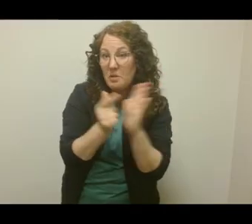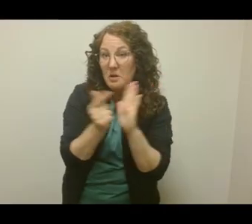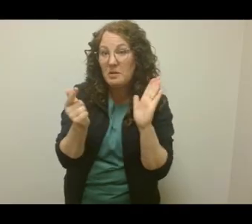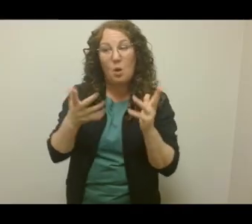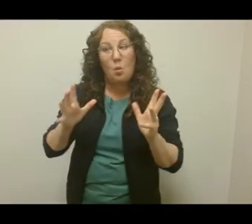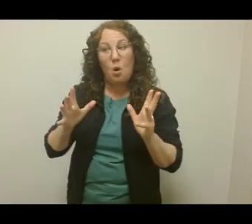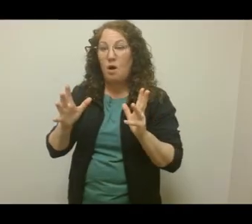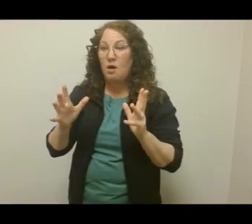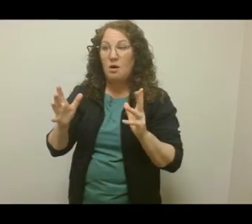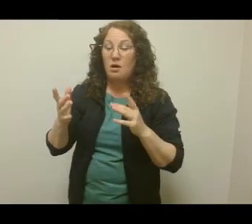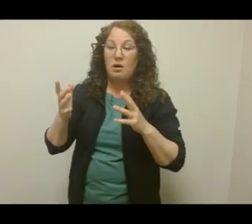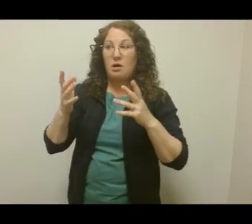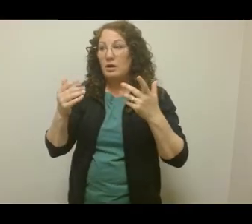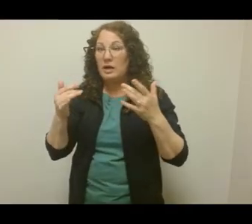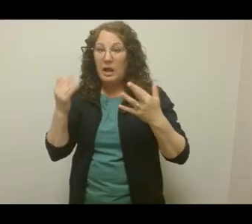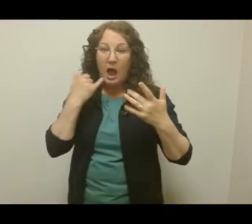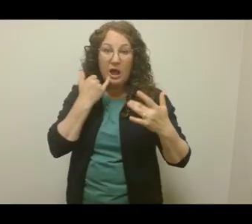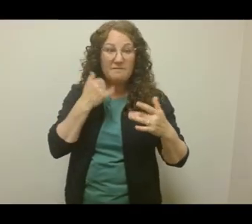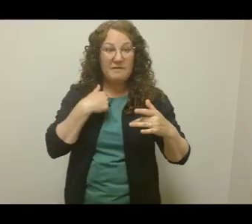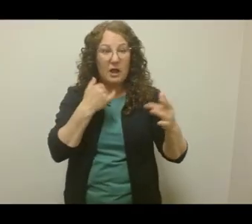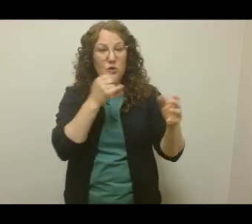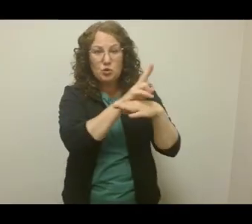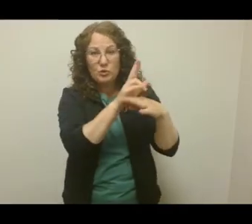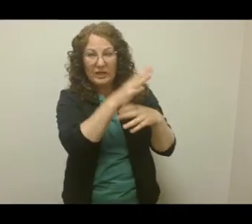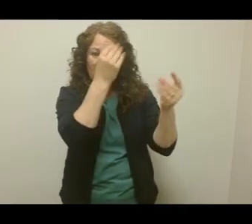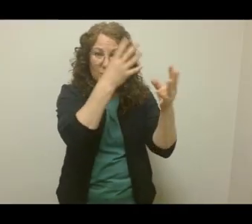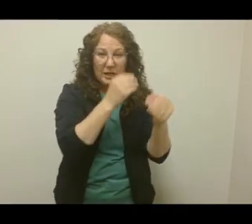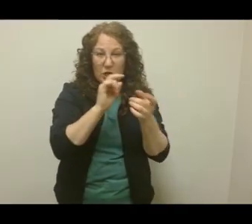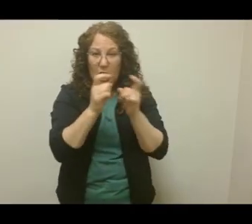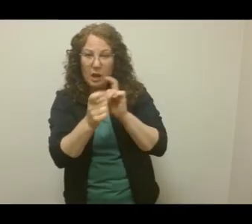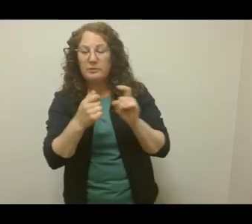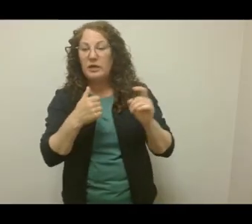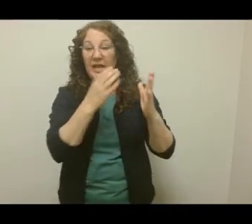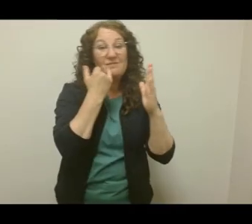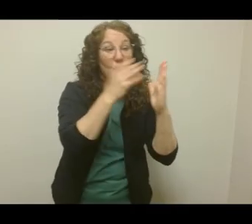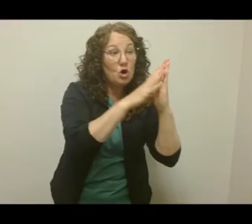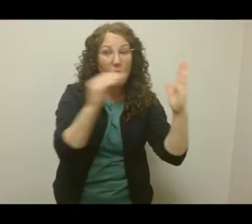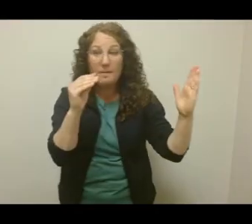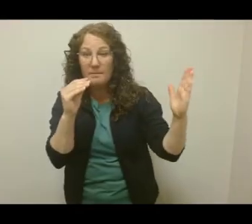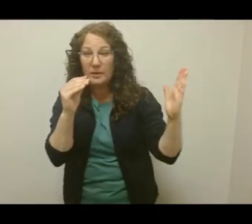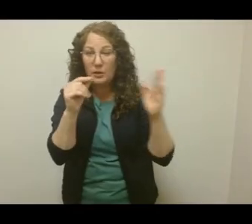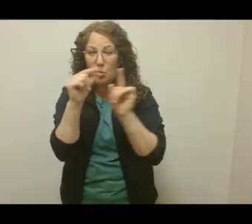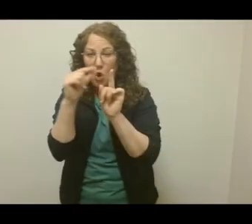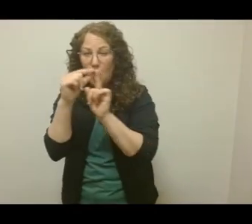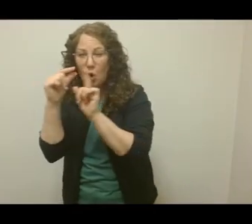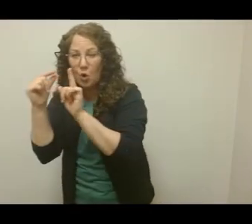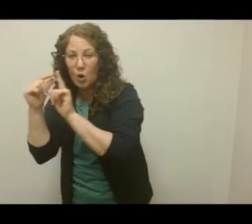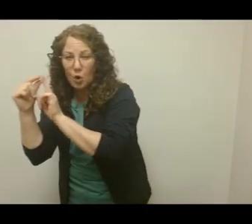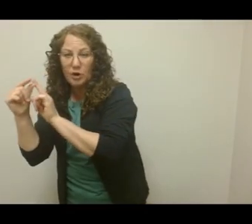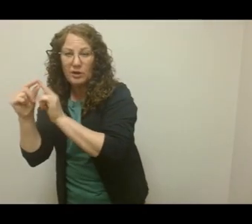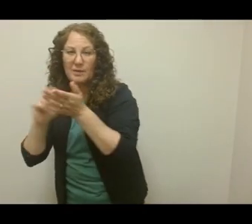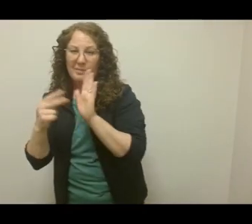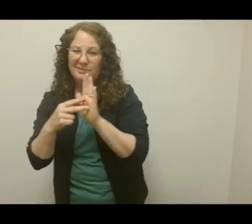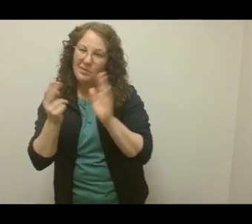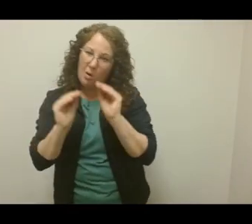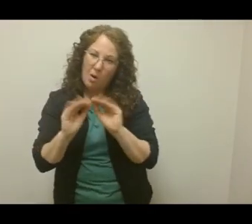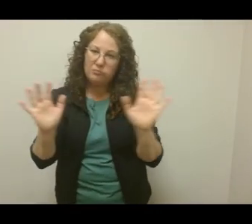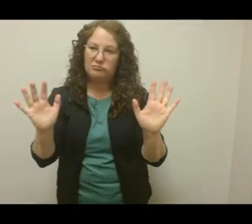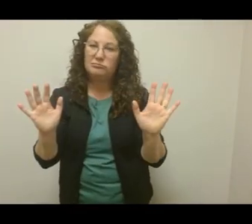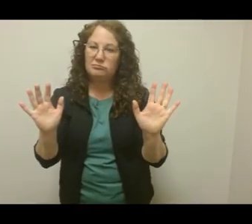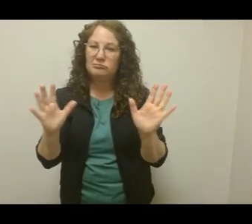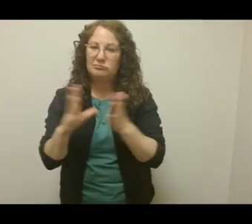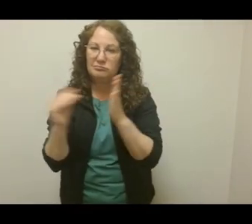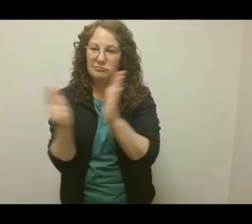they paraphrased information instead of copying it word for word. So let's talk about this a little bit more.